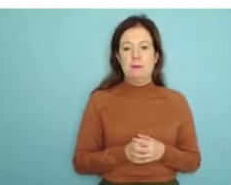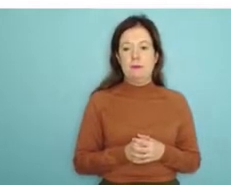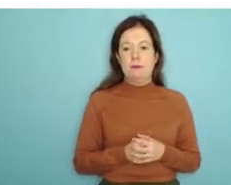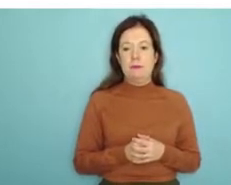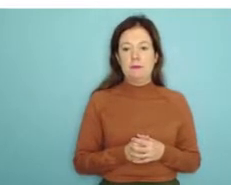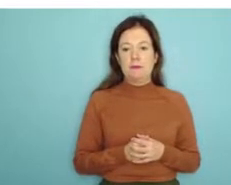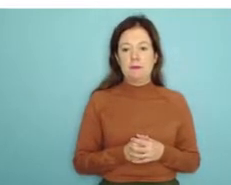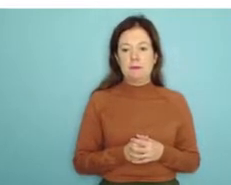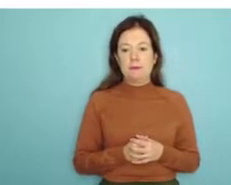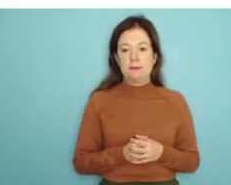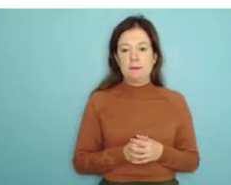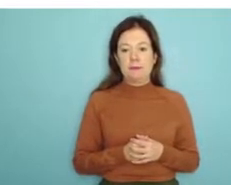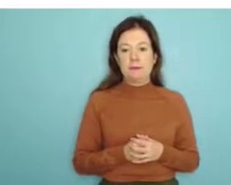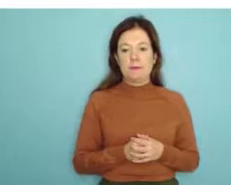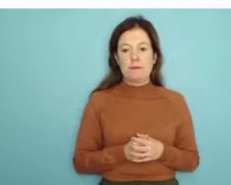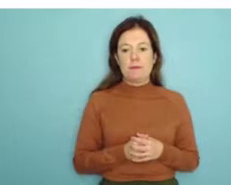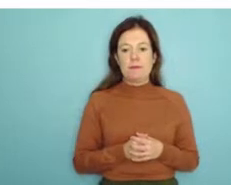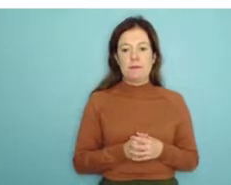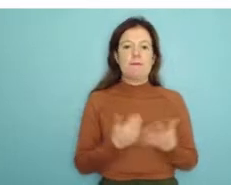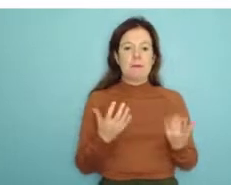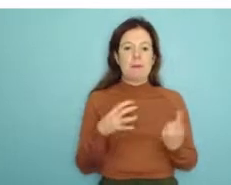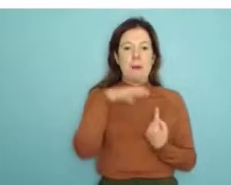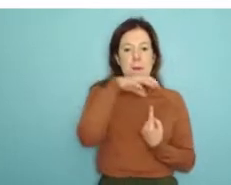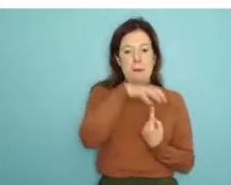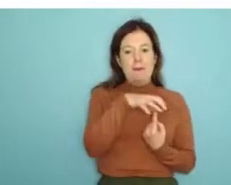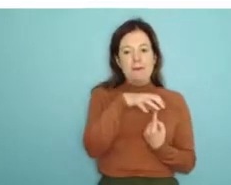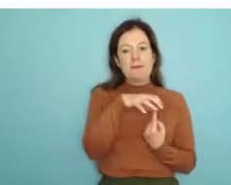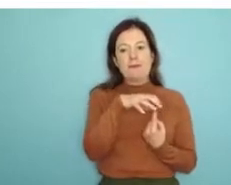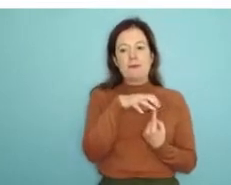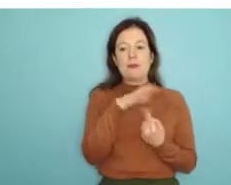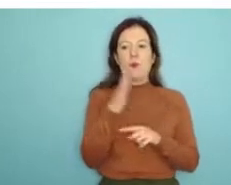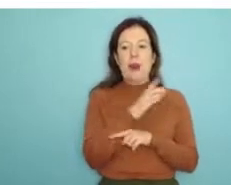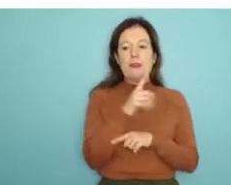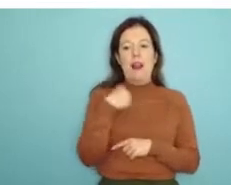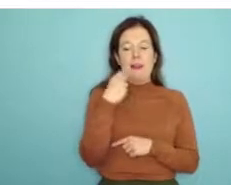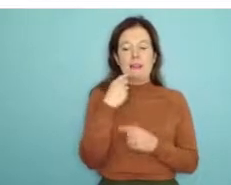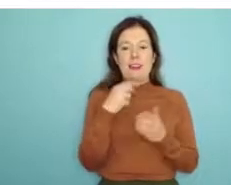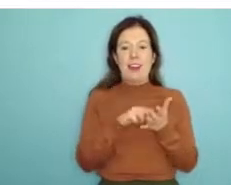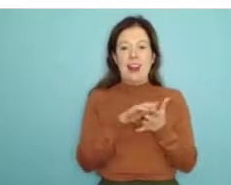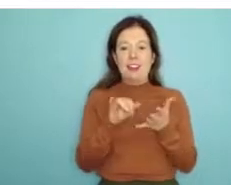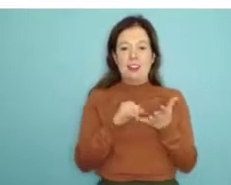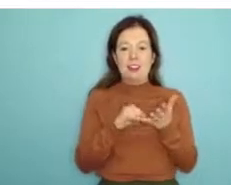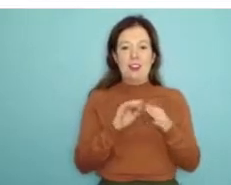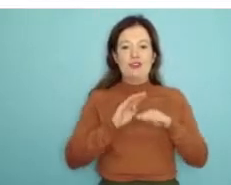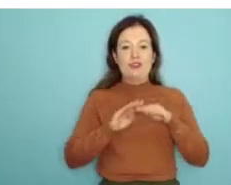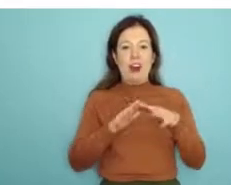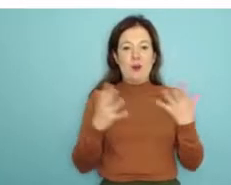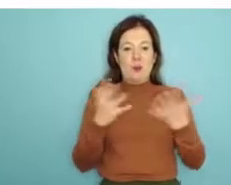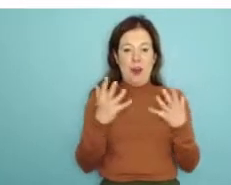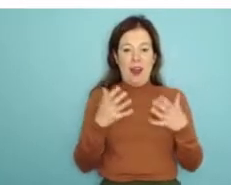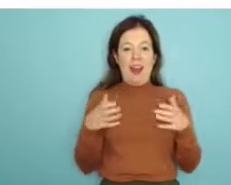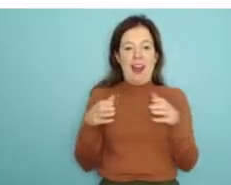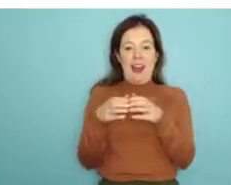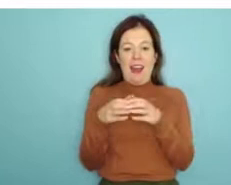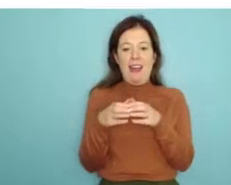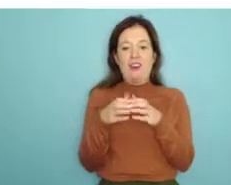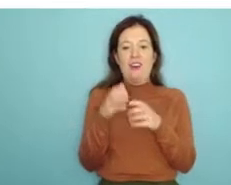So I'm on placement at West London NHS Trust and doing my training at Royal Holloway University of